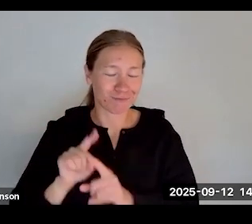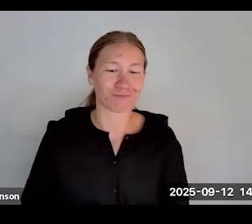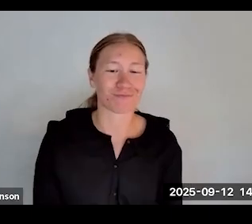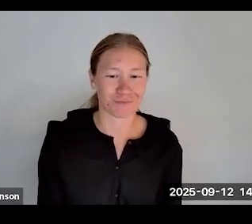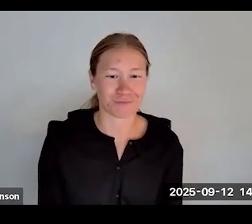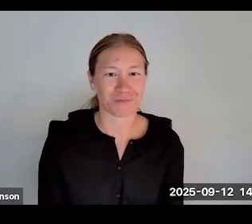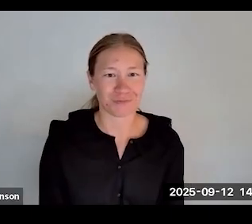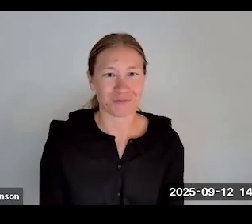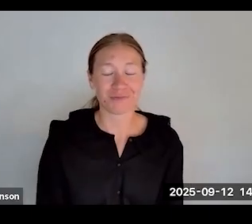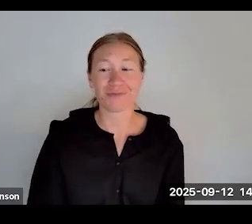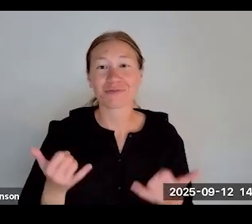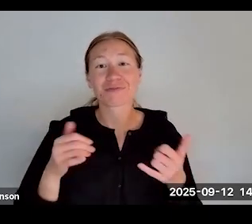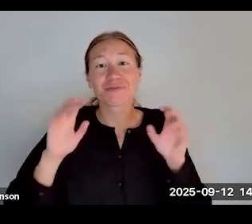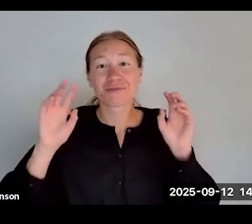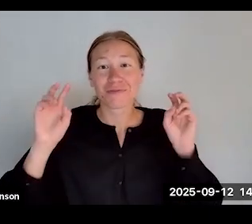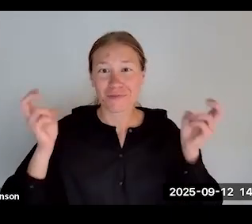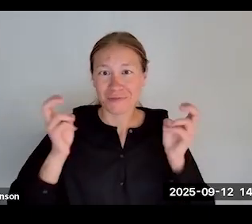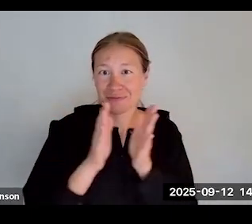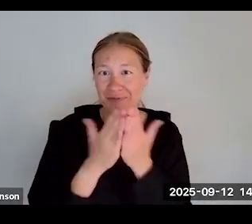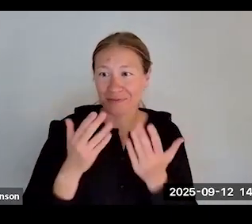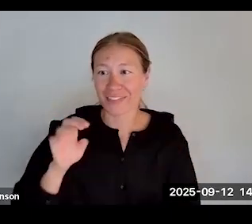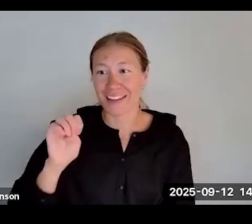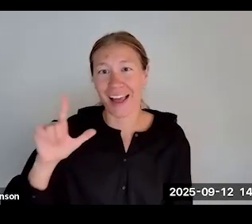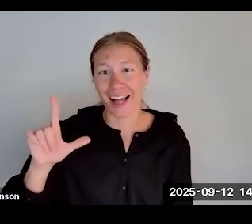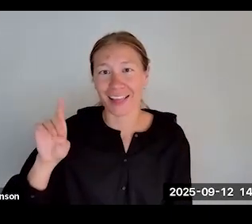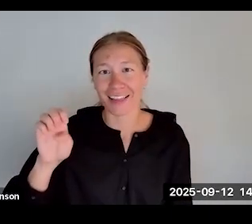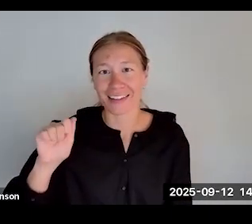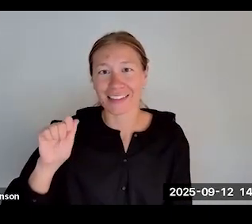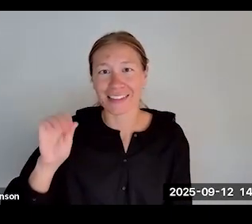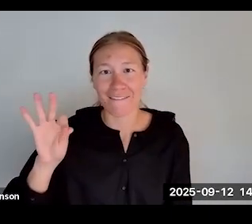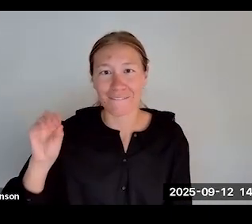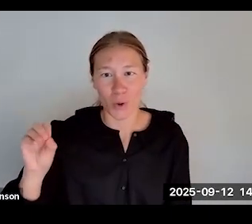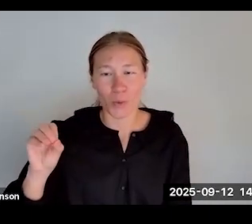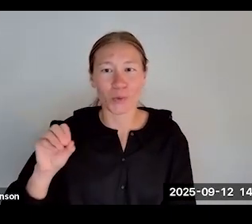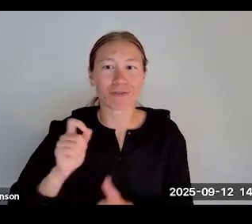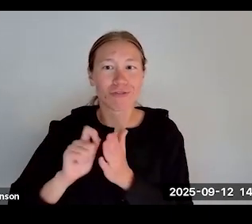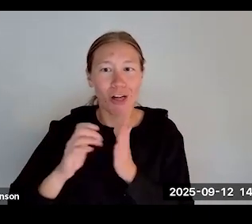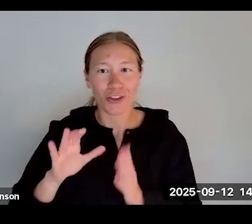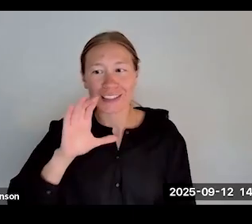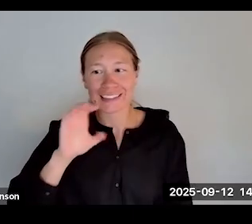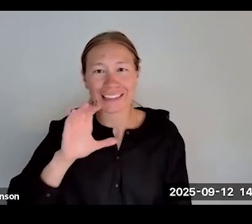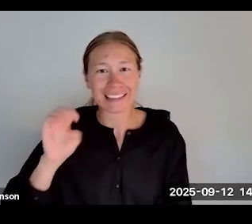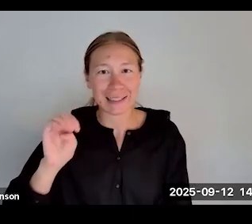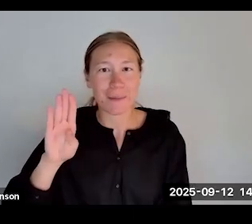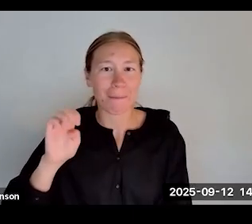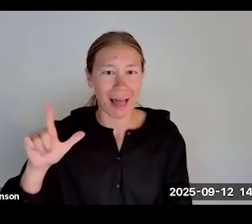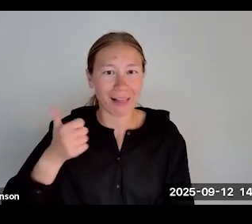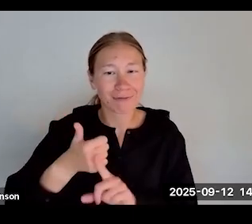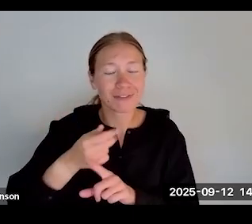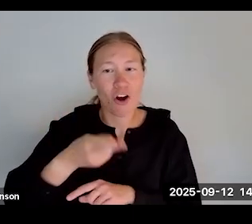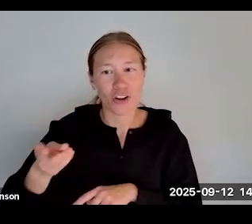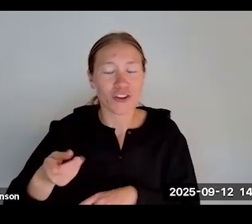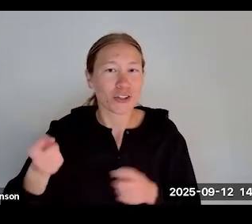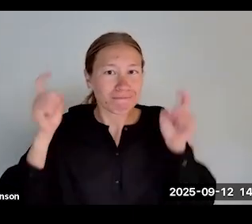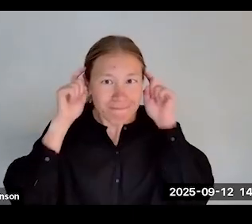All right. El Depo was written by C.C. Bell, who is hard of hearing and wears hearing aids. She wrote and